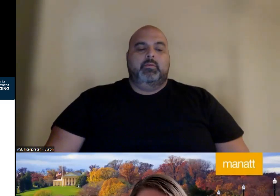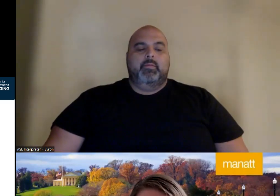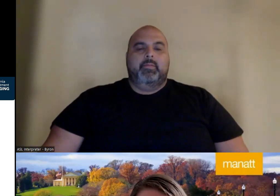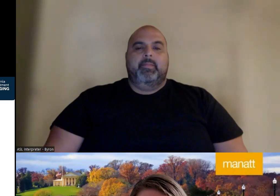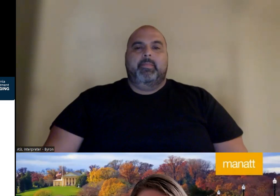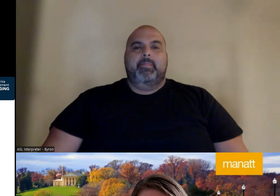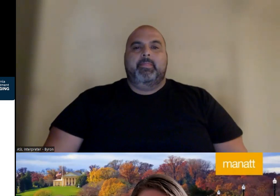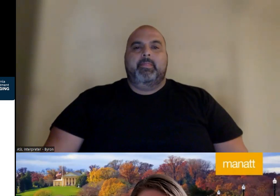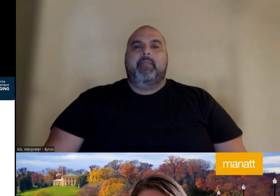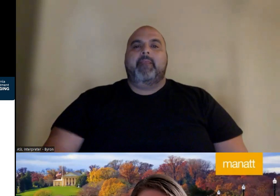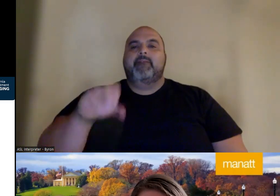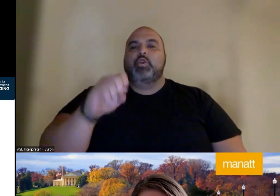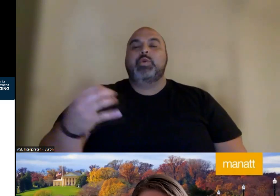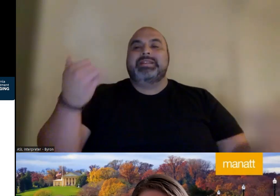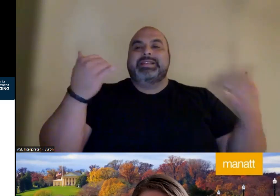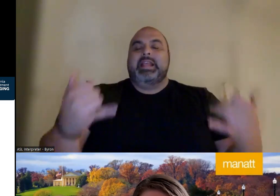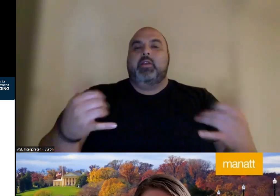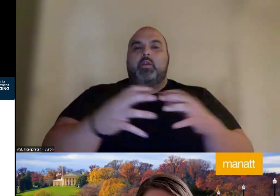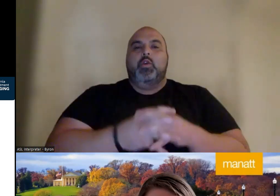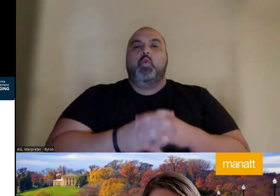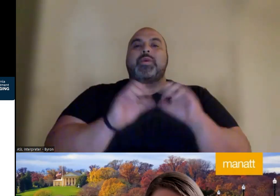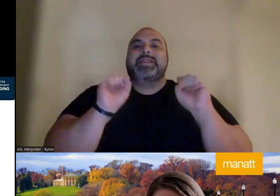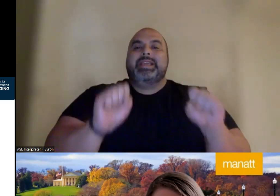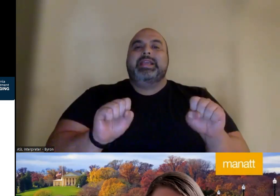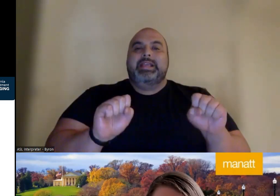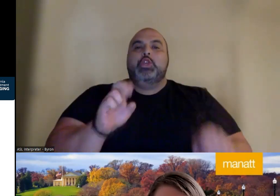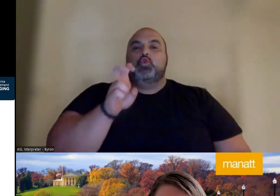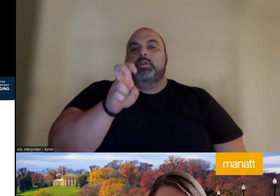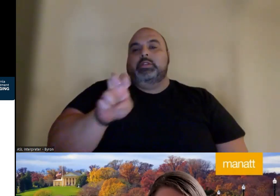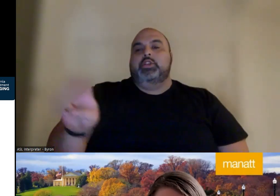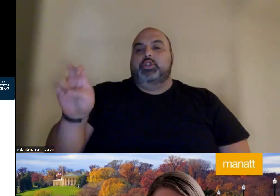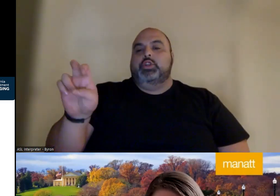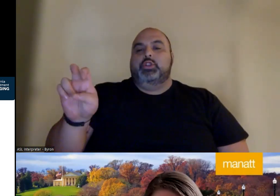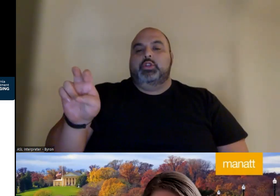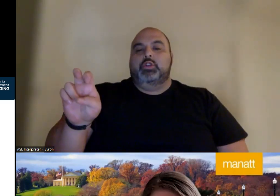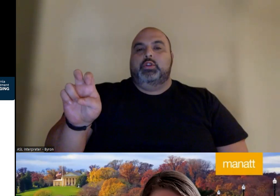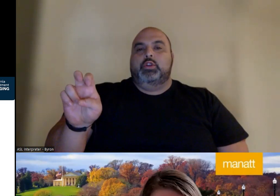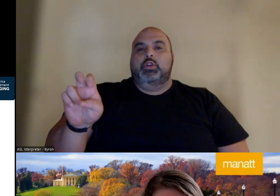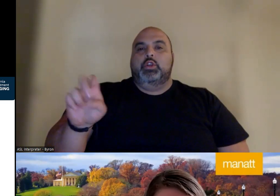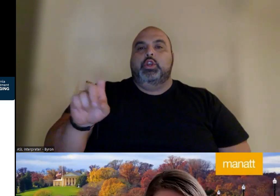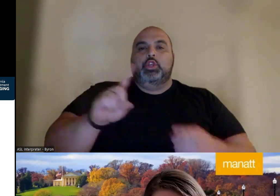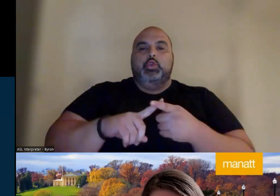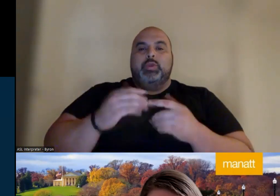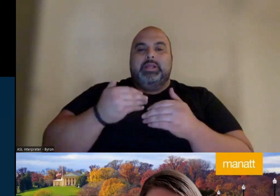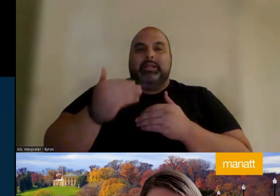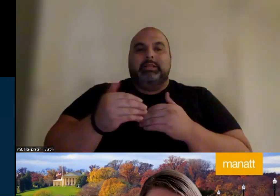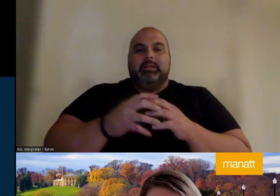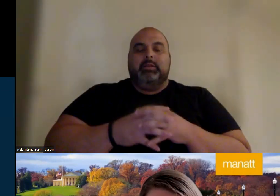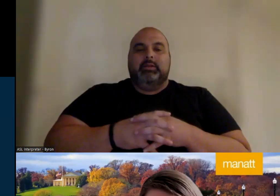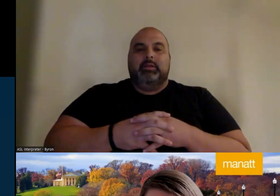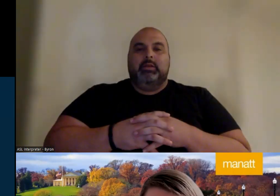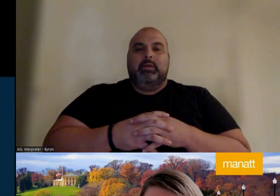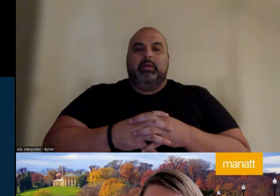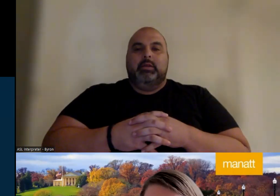And so I think at this time we can transition into our next steps. Um, as I